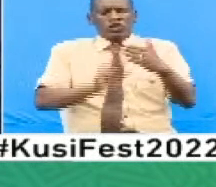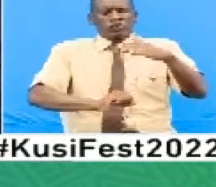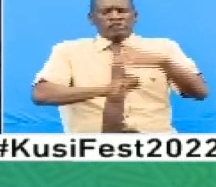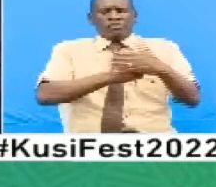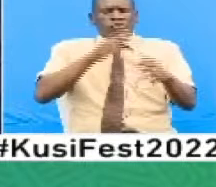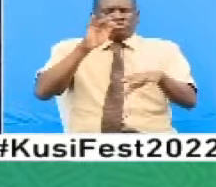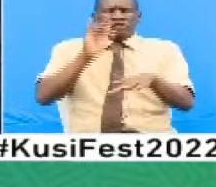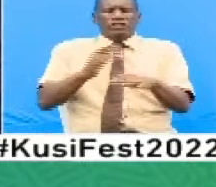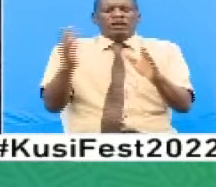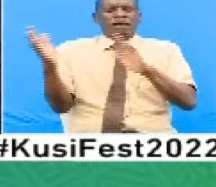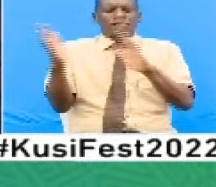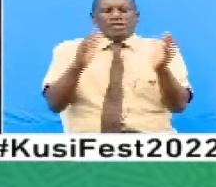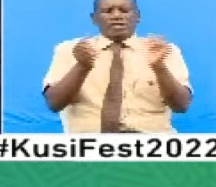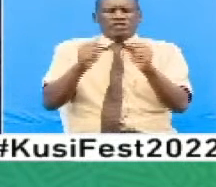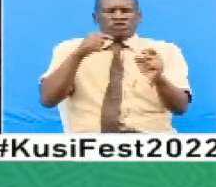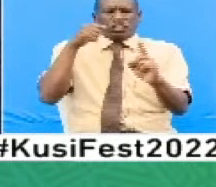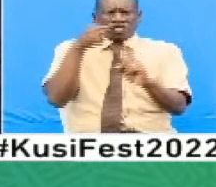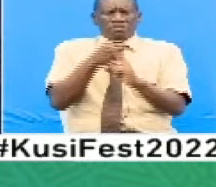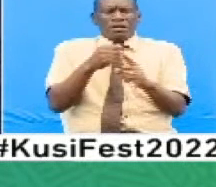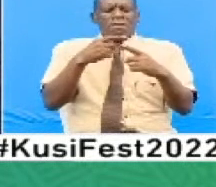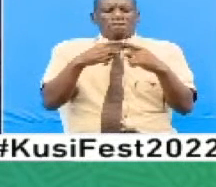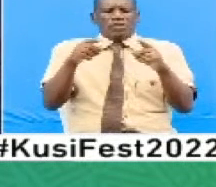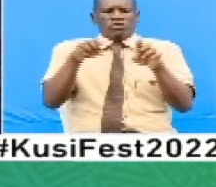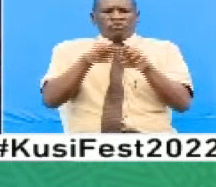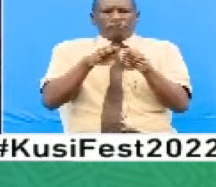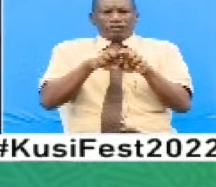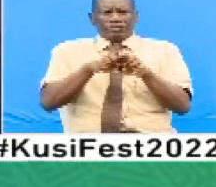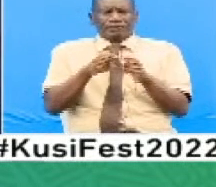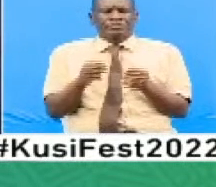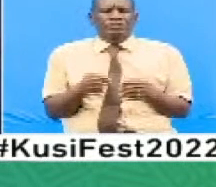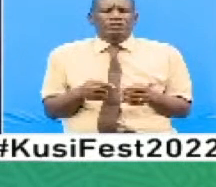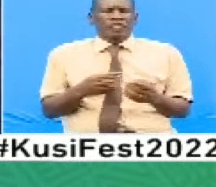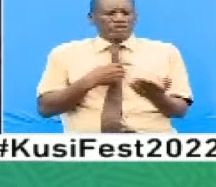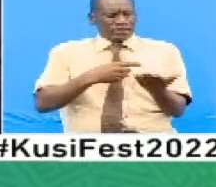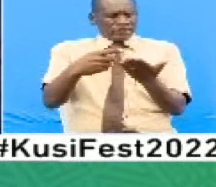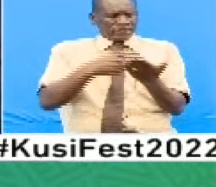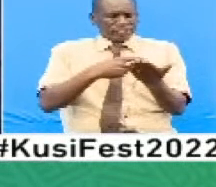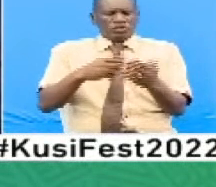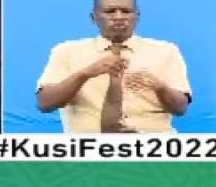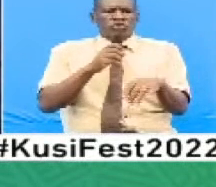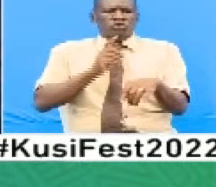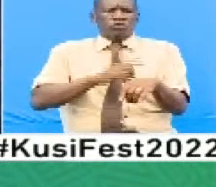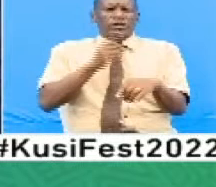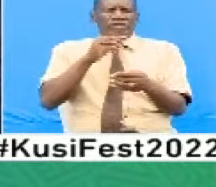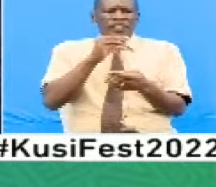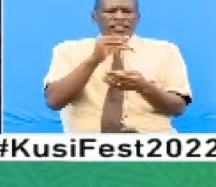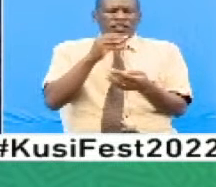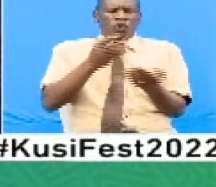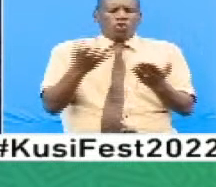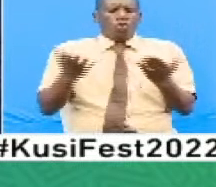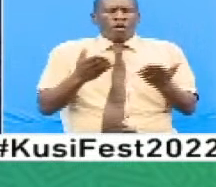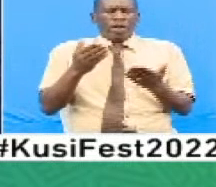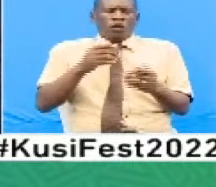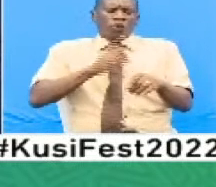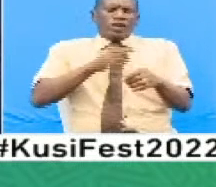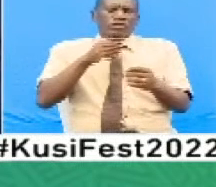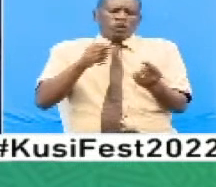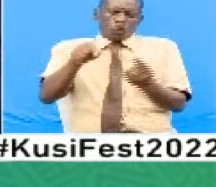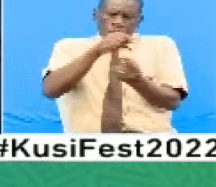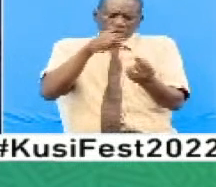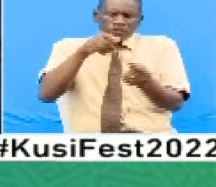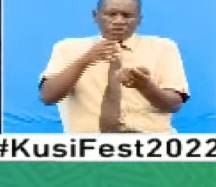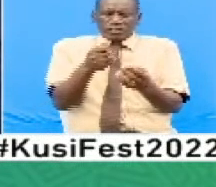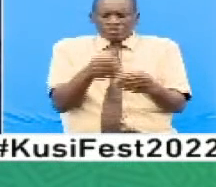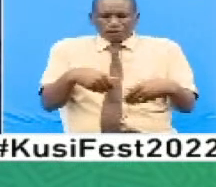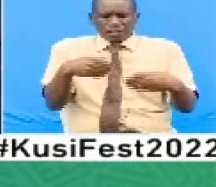affected by climate change impacts. However, the debate is when some of that money will be released. So